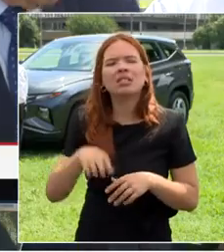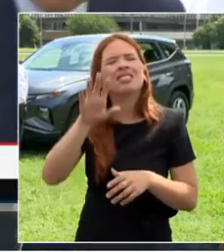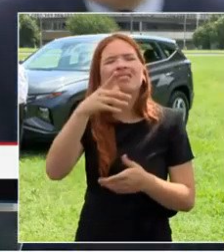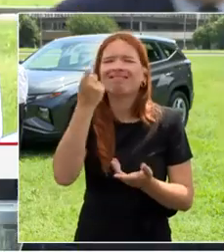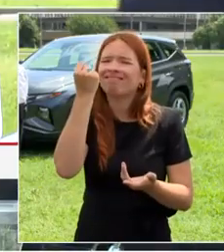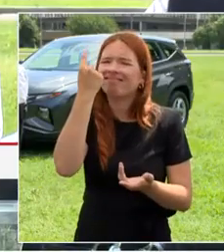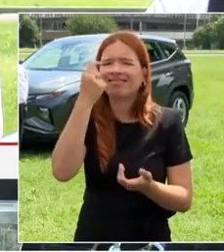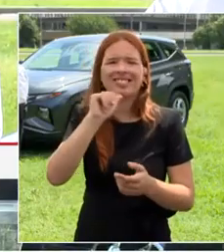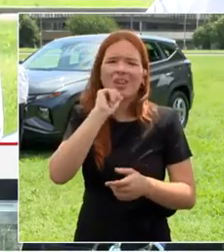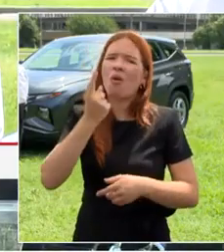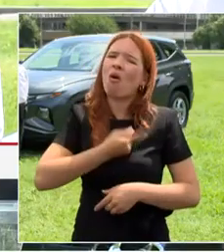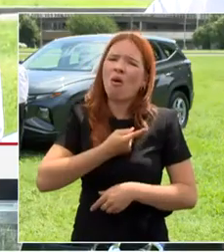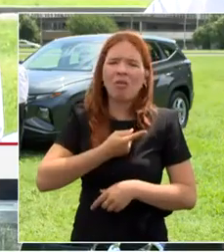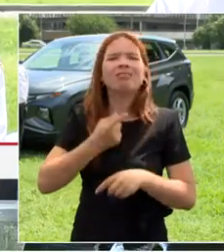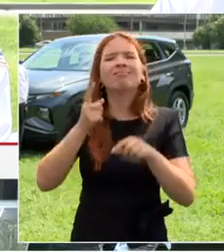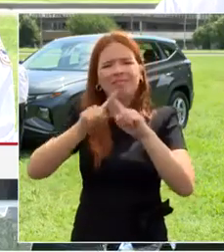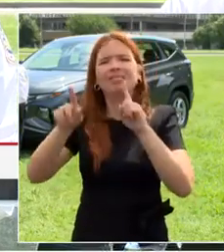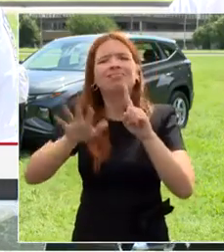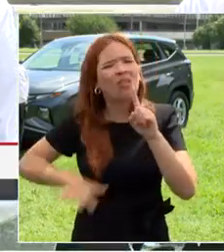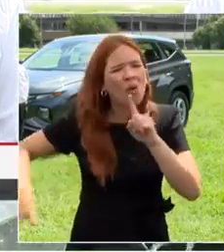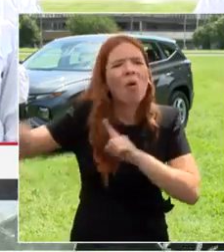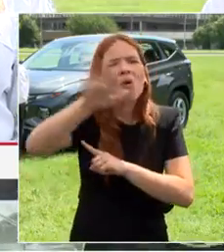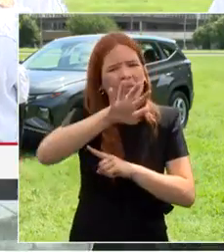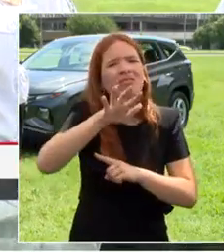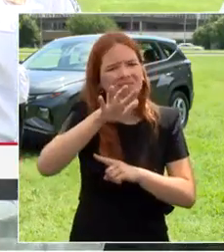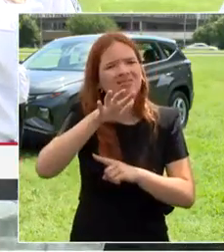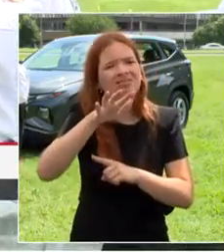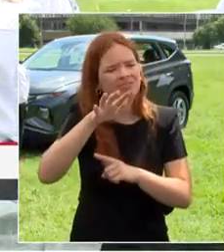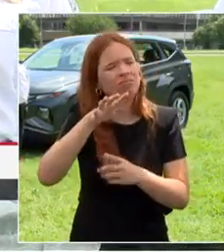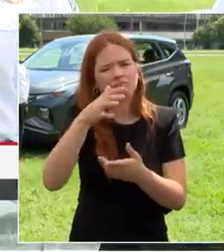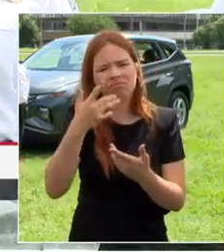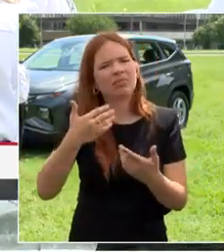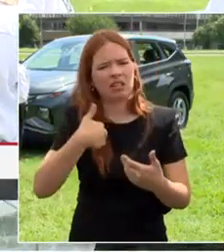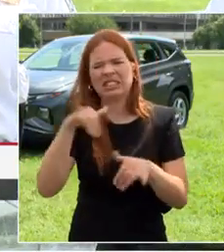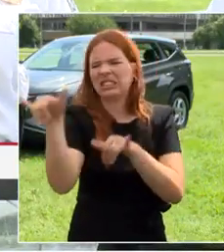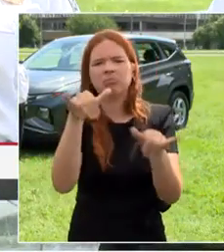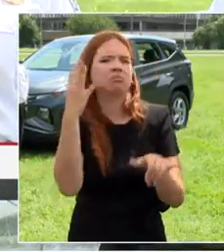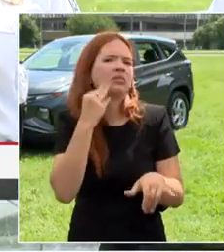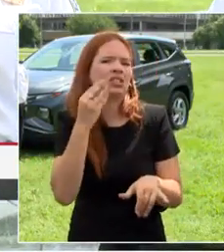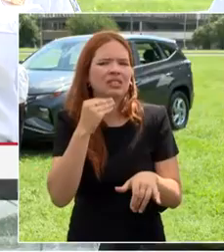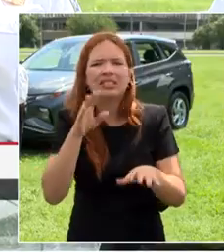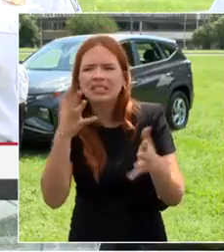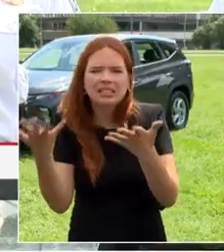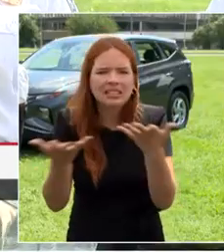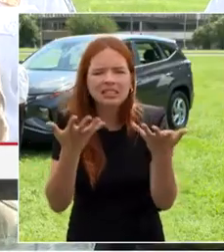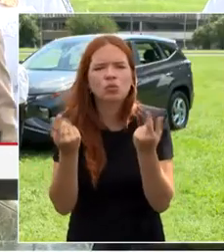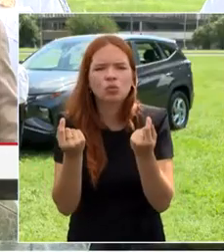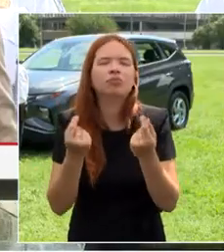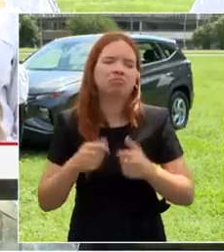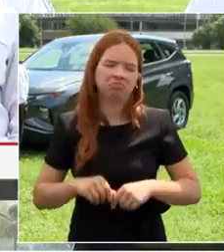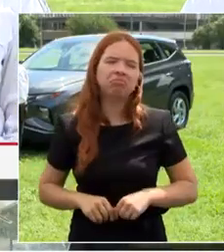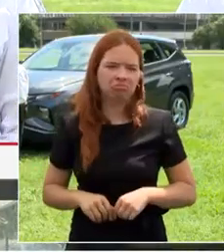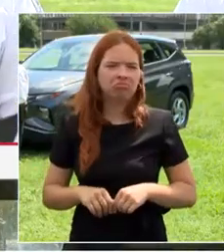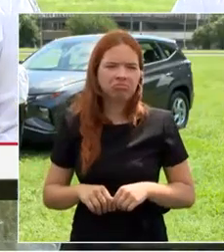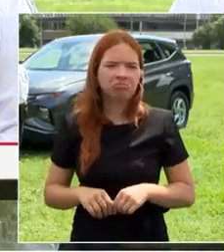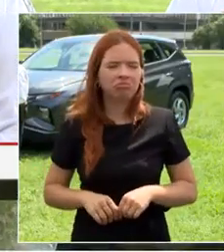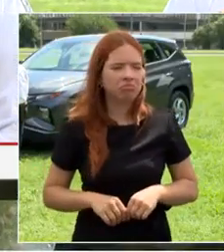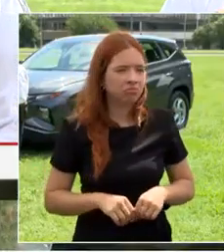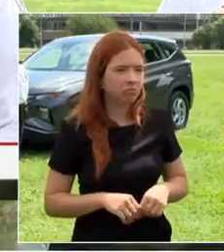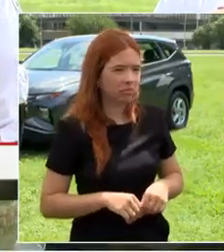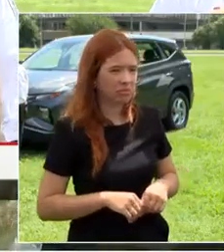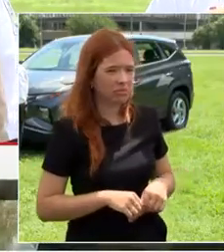Okay. Any other questions? Sam? Sort of off topic. It's the issue of